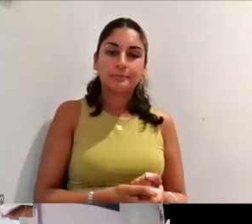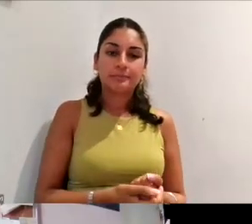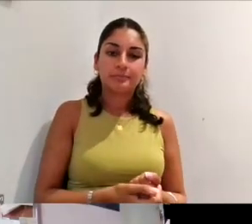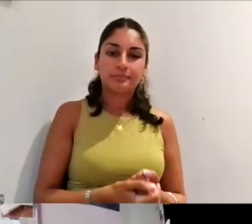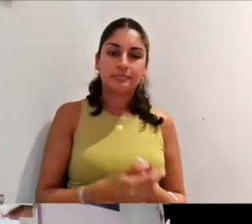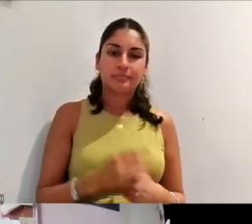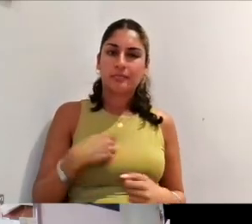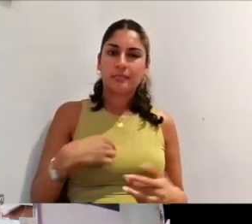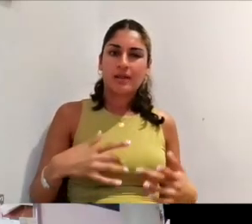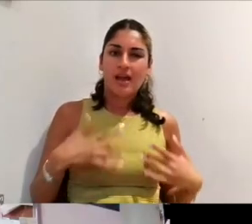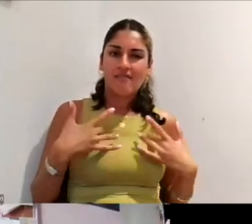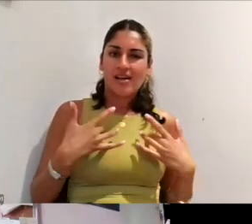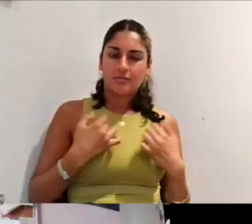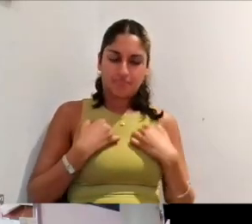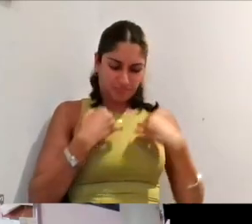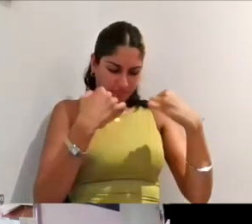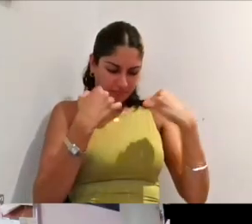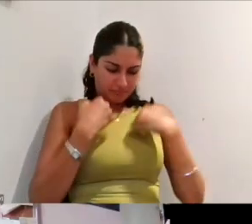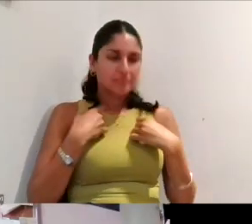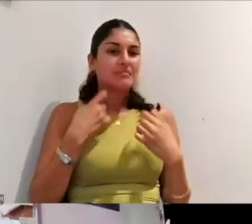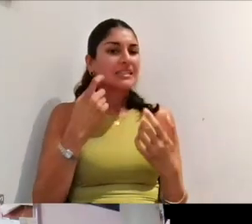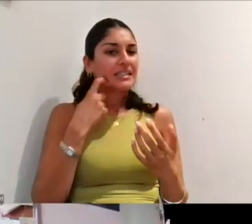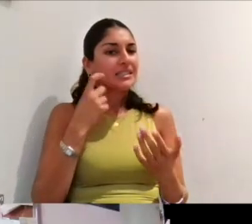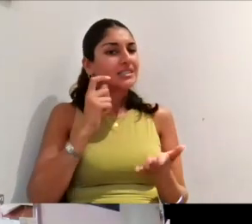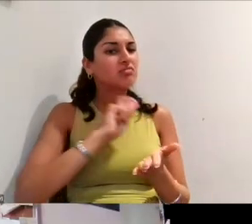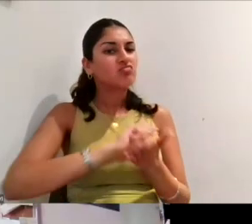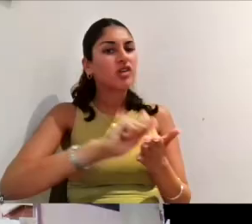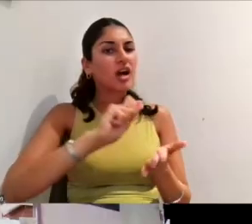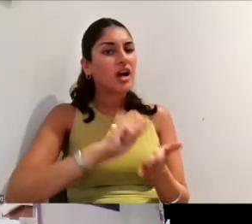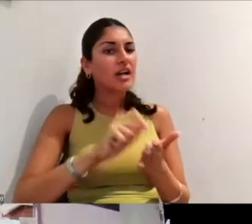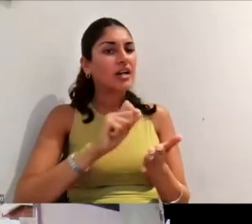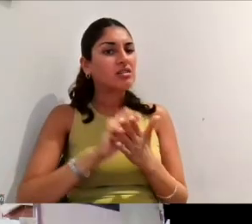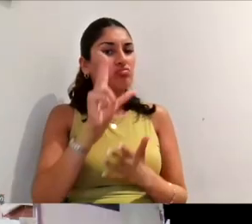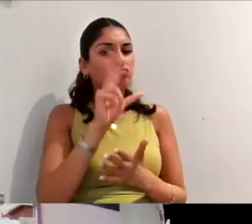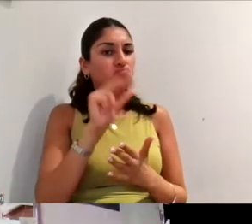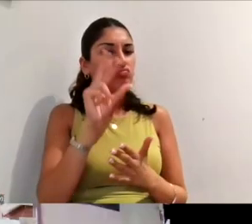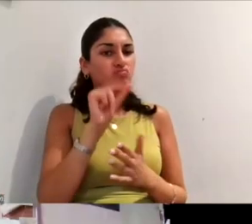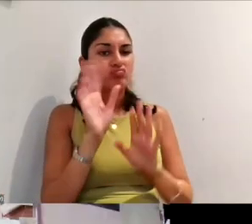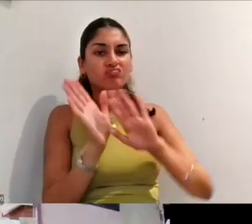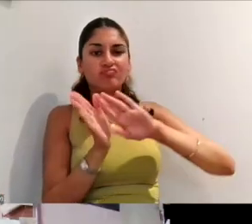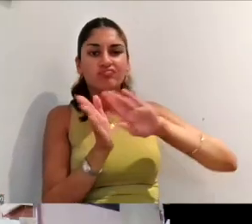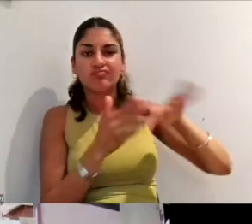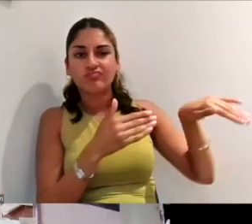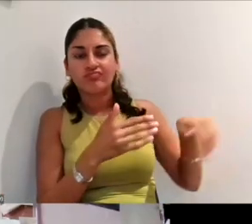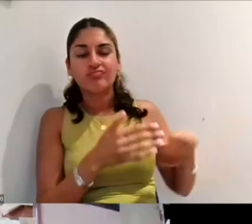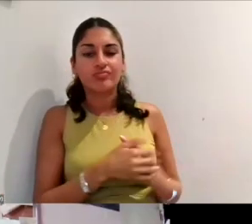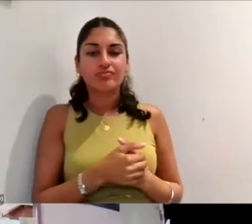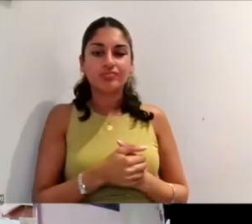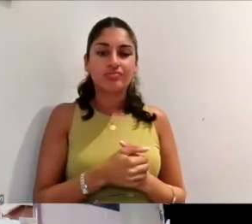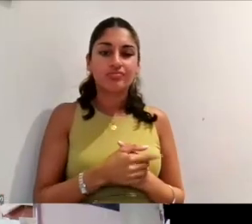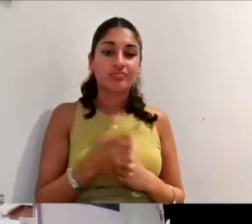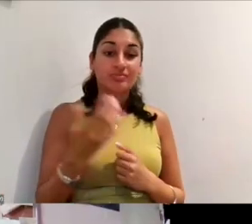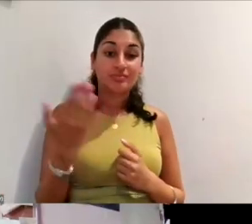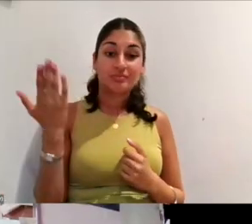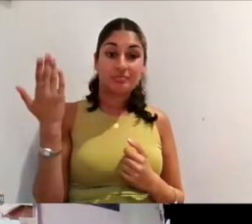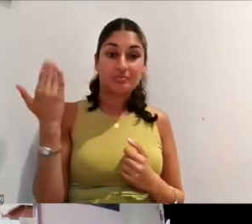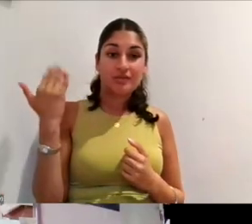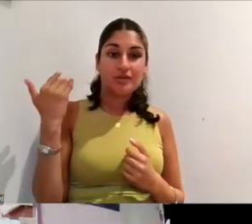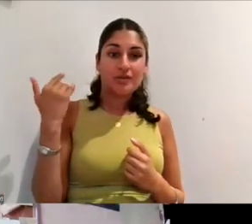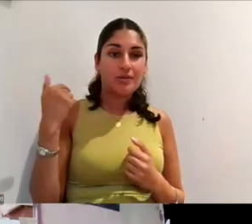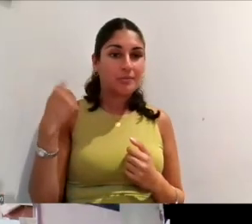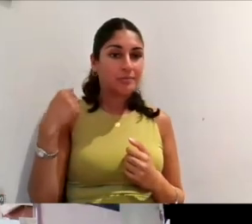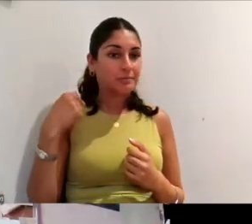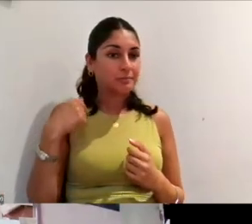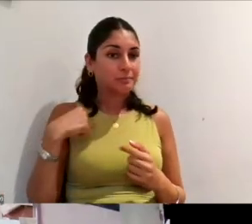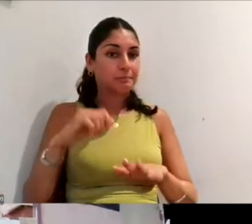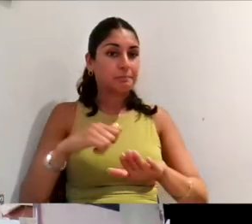easier than speaking. I used to type out everything because I can't.